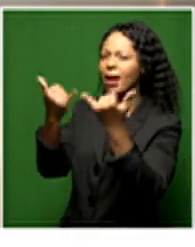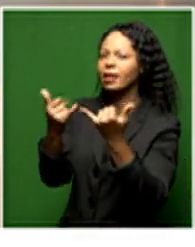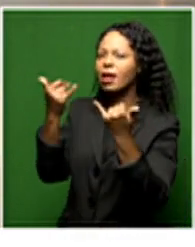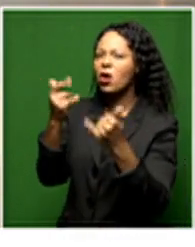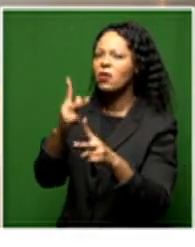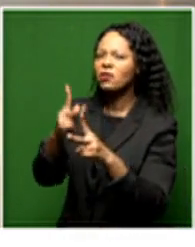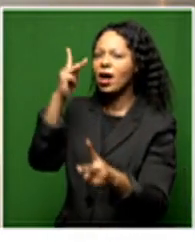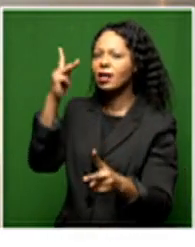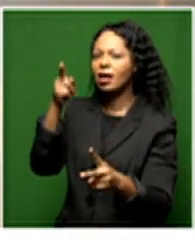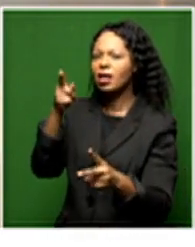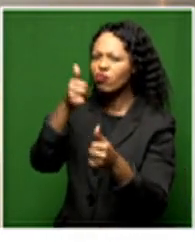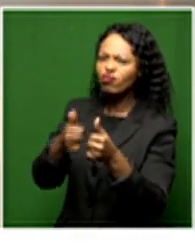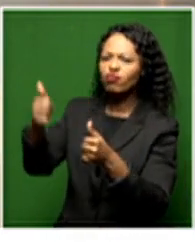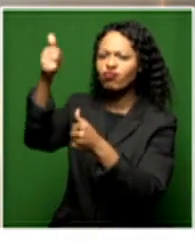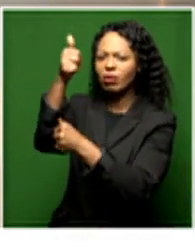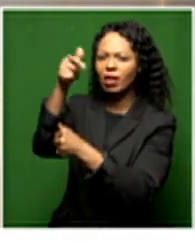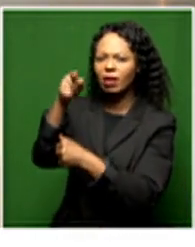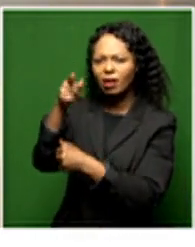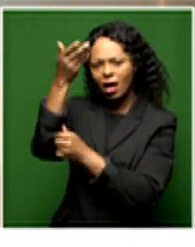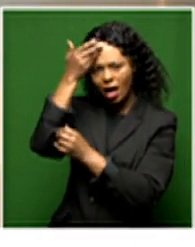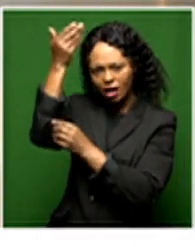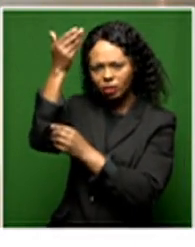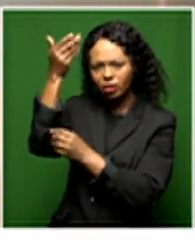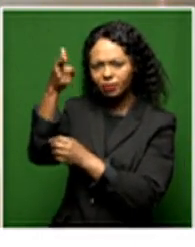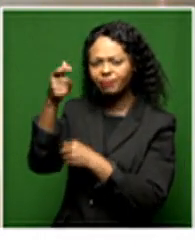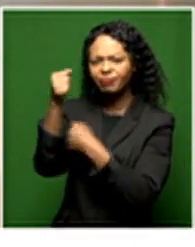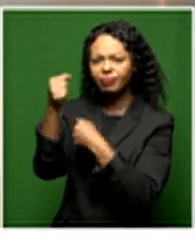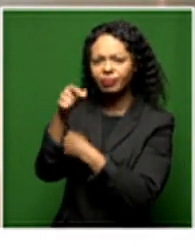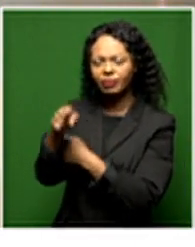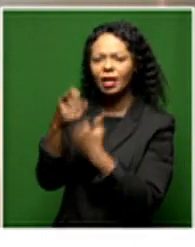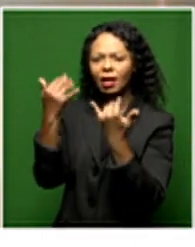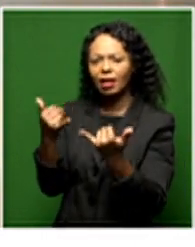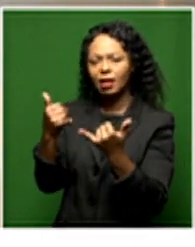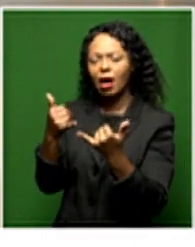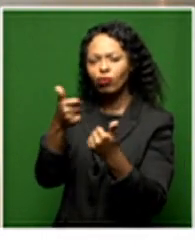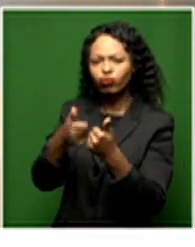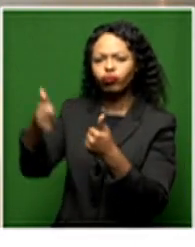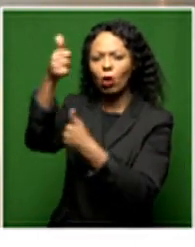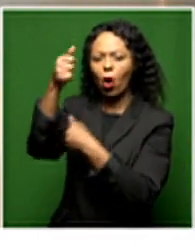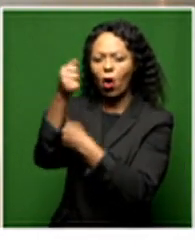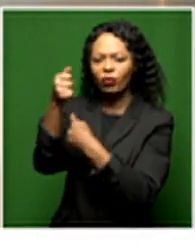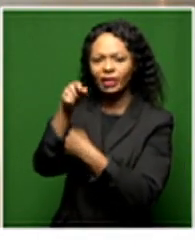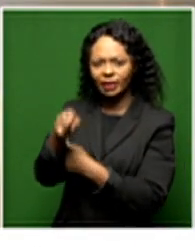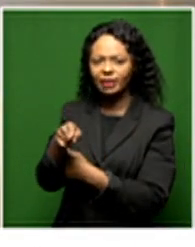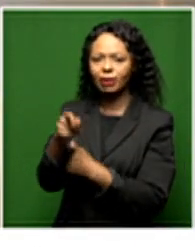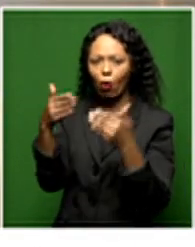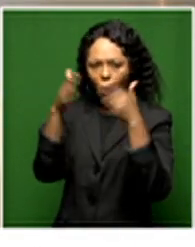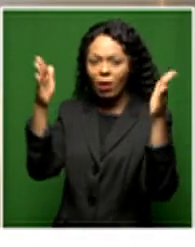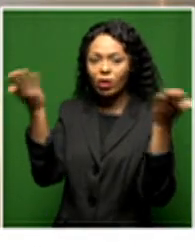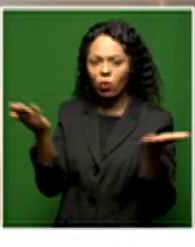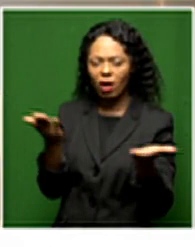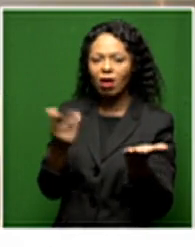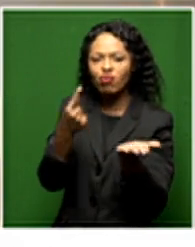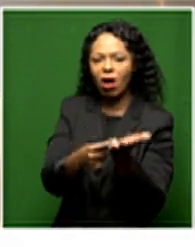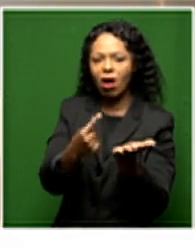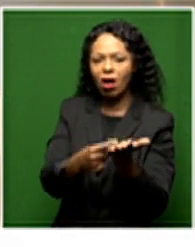a headquarters. And I see you know the story as well, but not in South Africa. They've decided to open their headquarters in Ghana. So